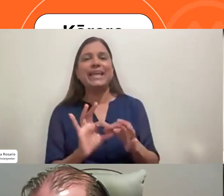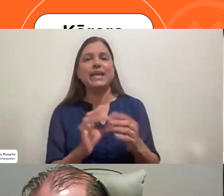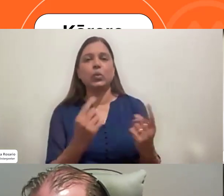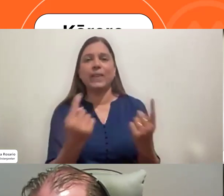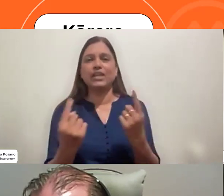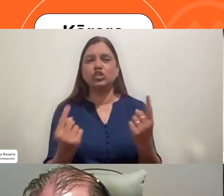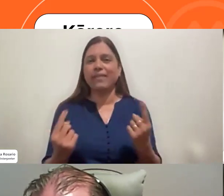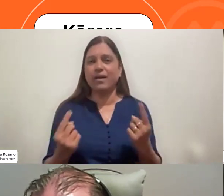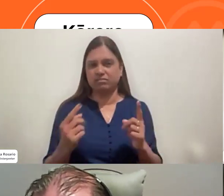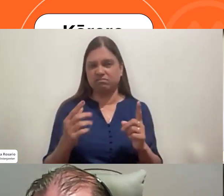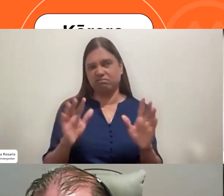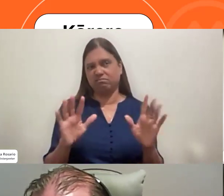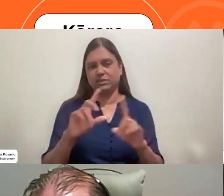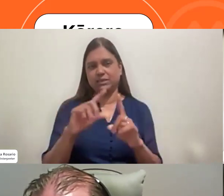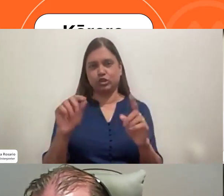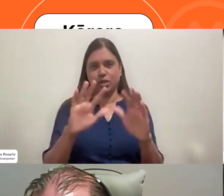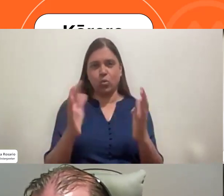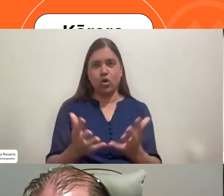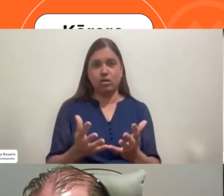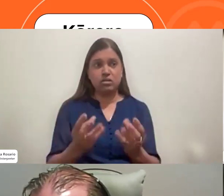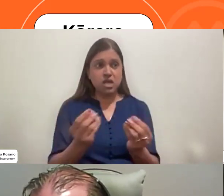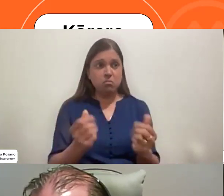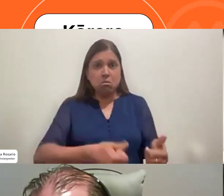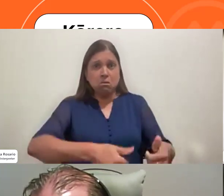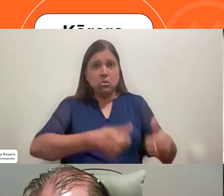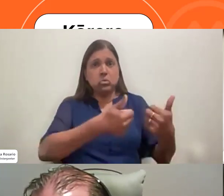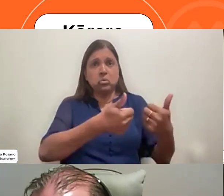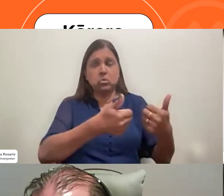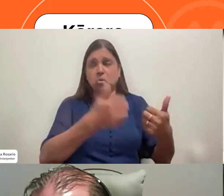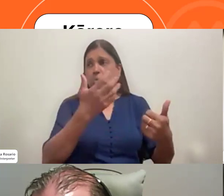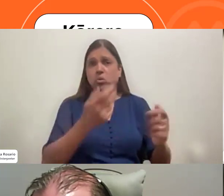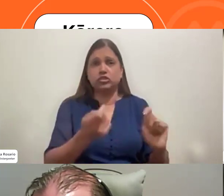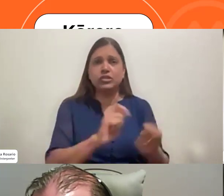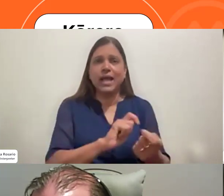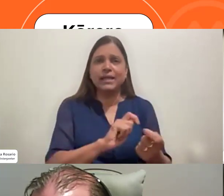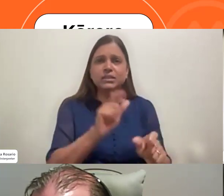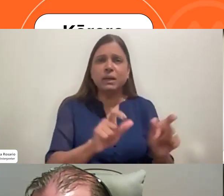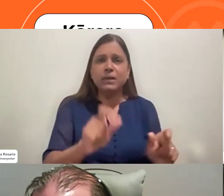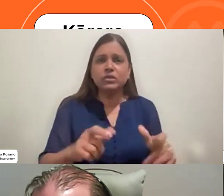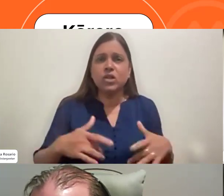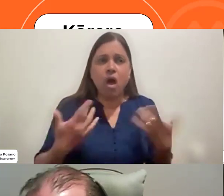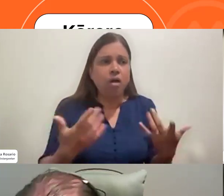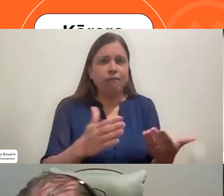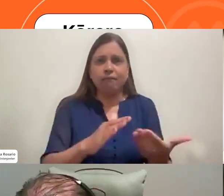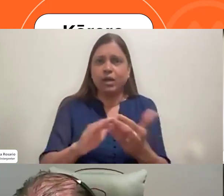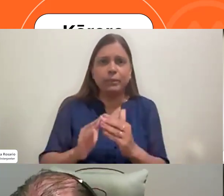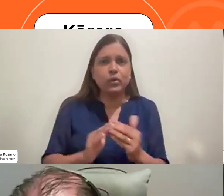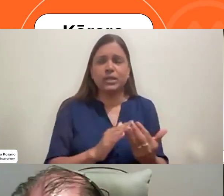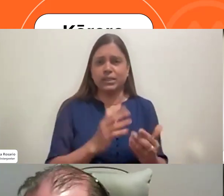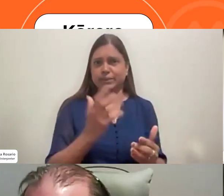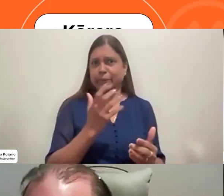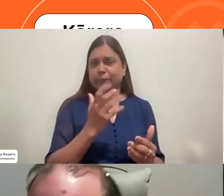world. Some of which has been phenomenal and has changed the lives of our communities. But some